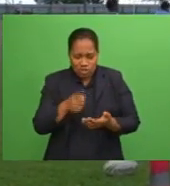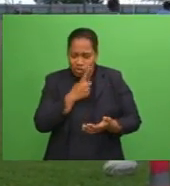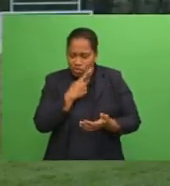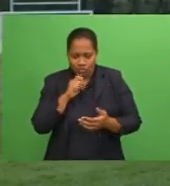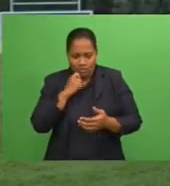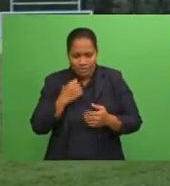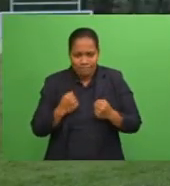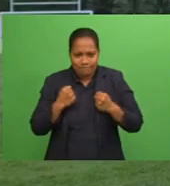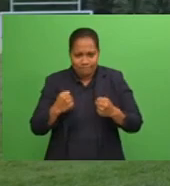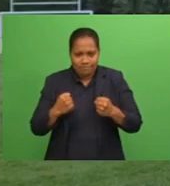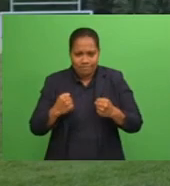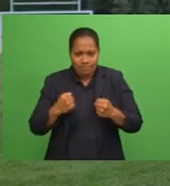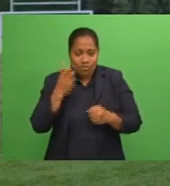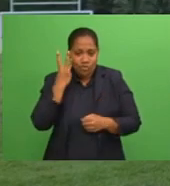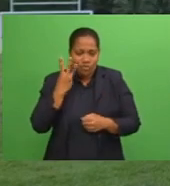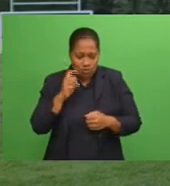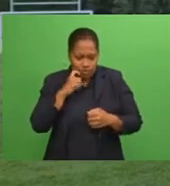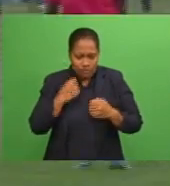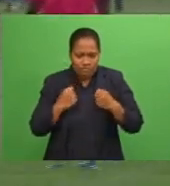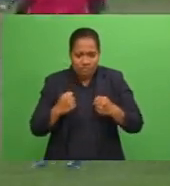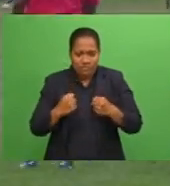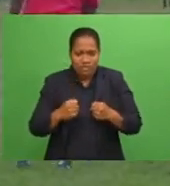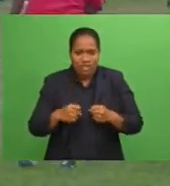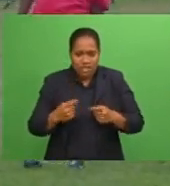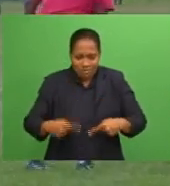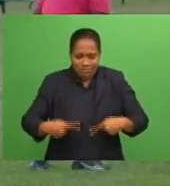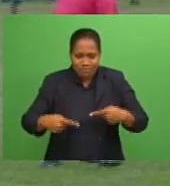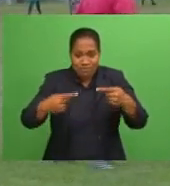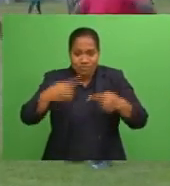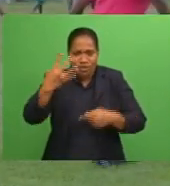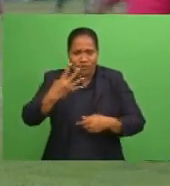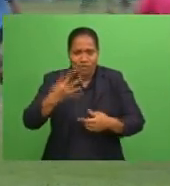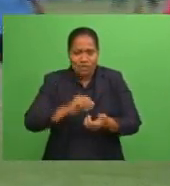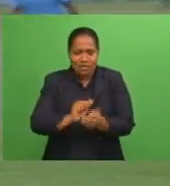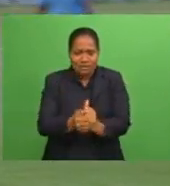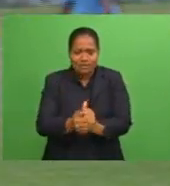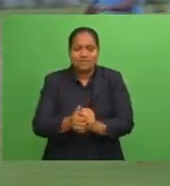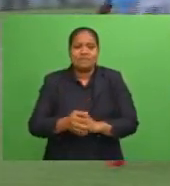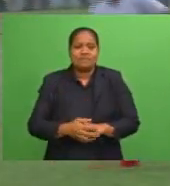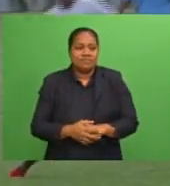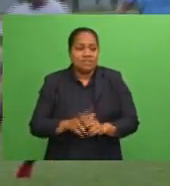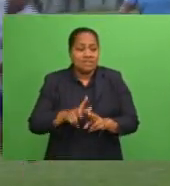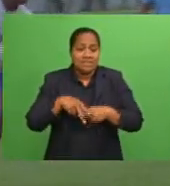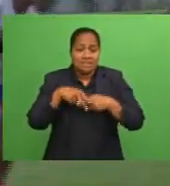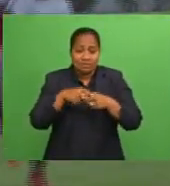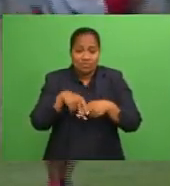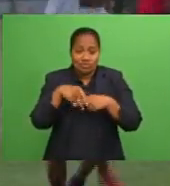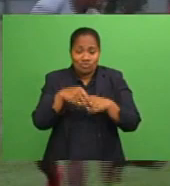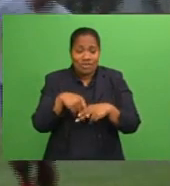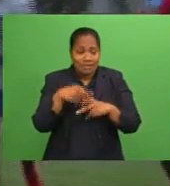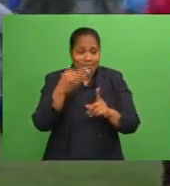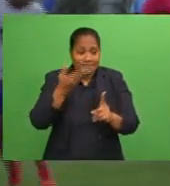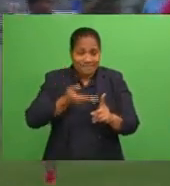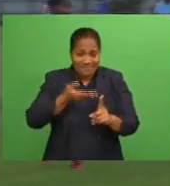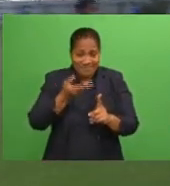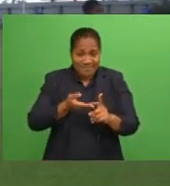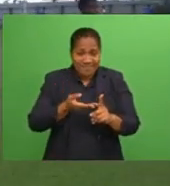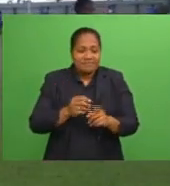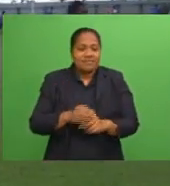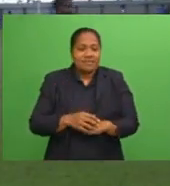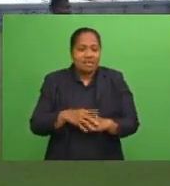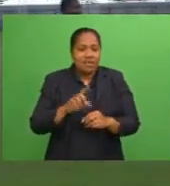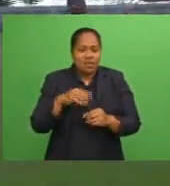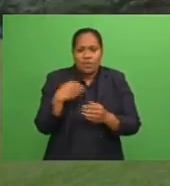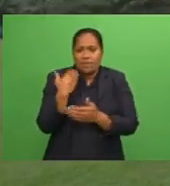to handle the 14 rounds. Wary of Nandrunga's squad pack, hooker Ada Denzi is banking on her teammates